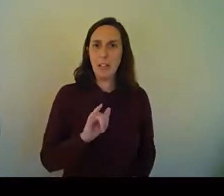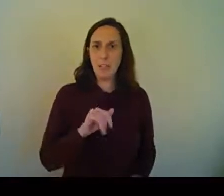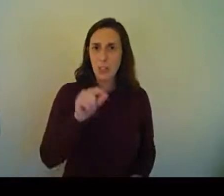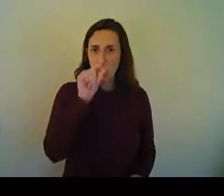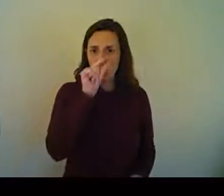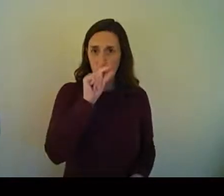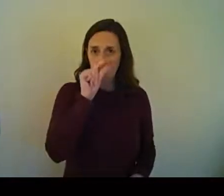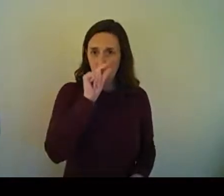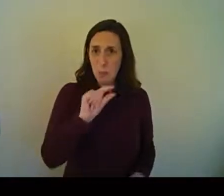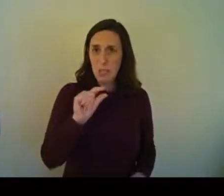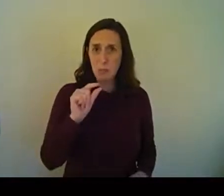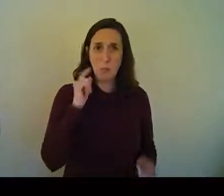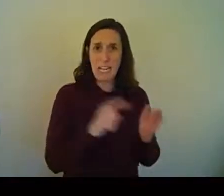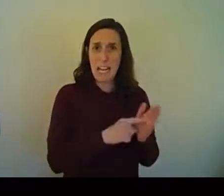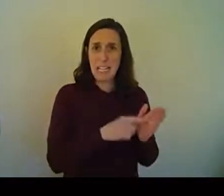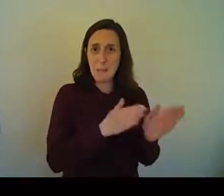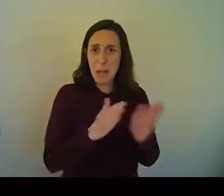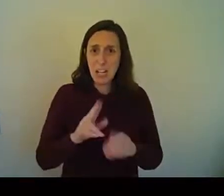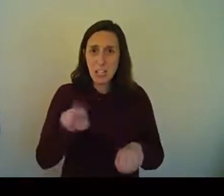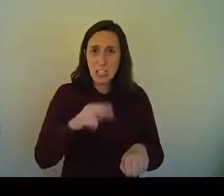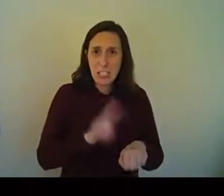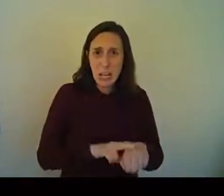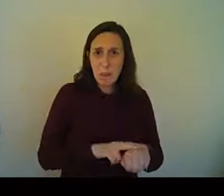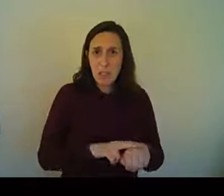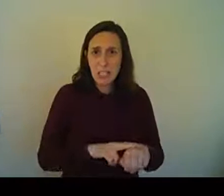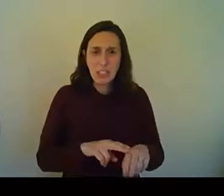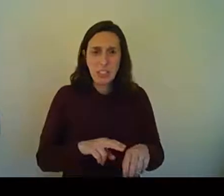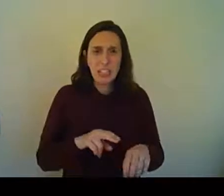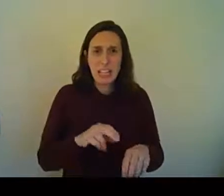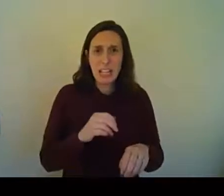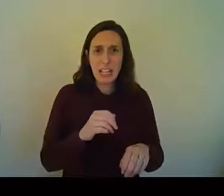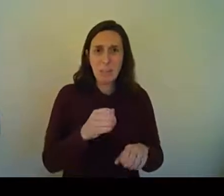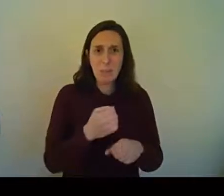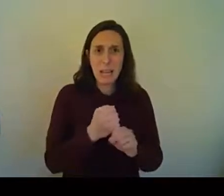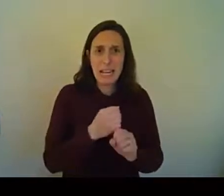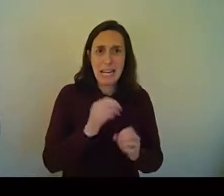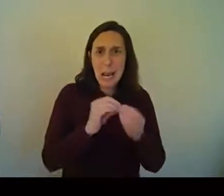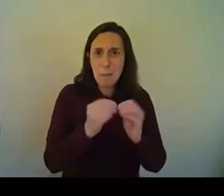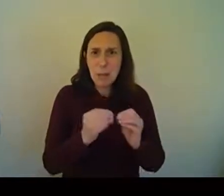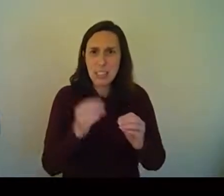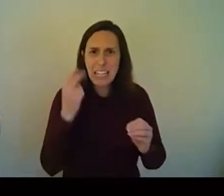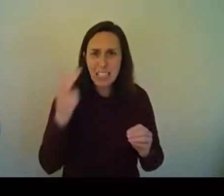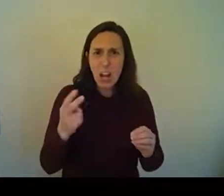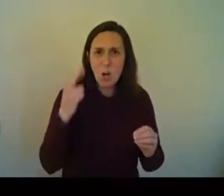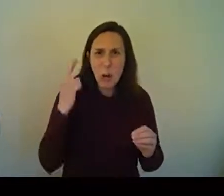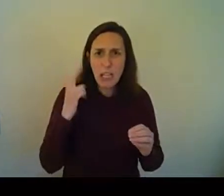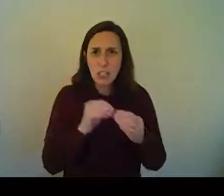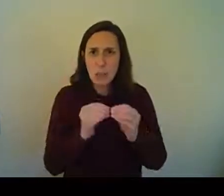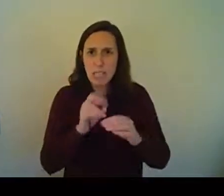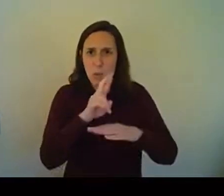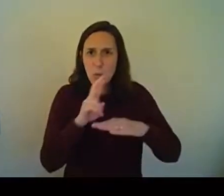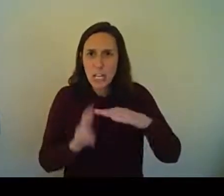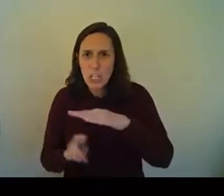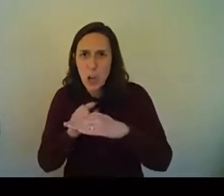that we represent with numbers, they saw integers and they saw ratios, rational numbers, ratios. And